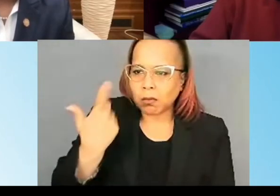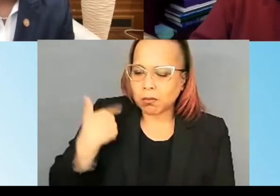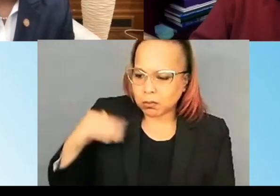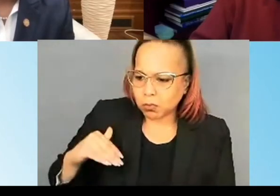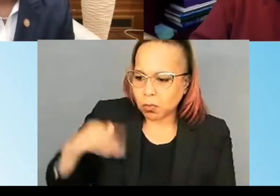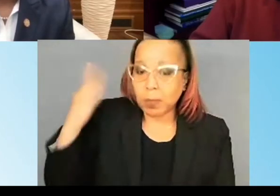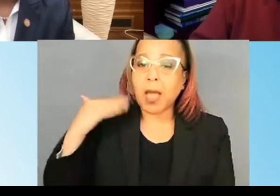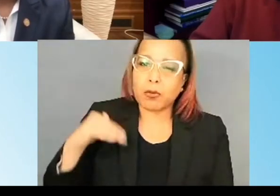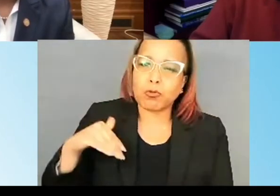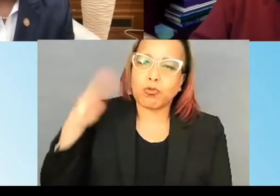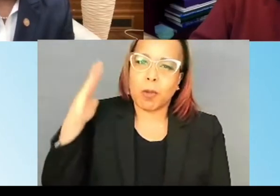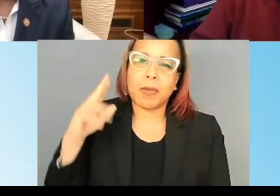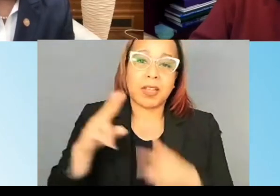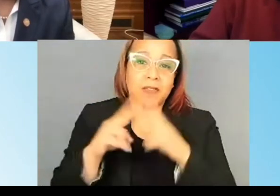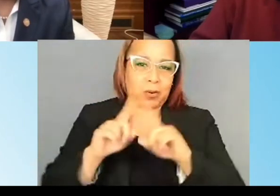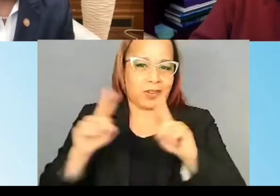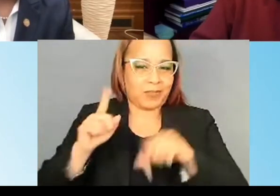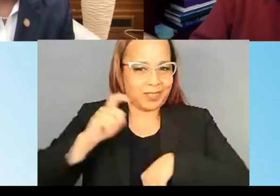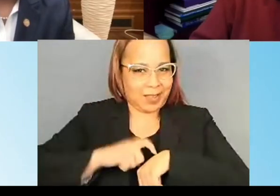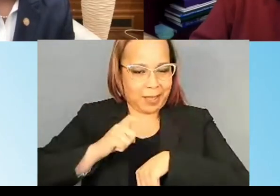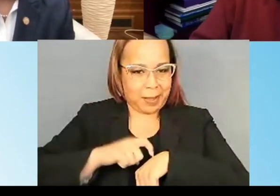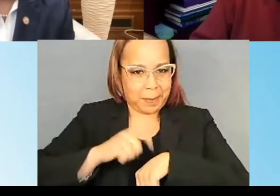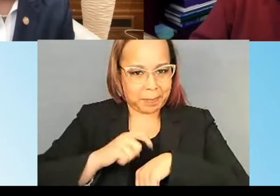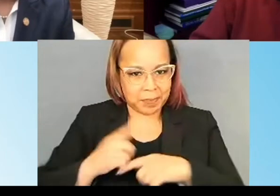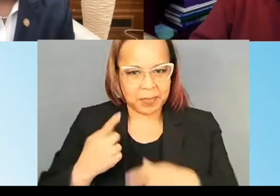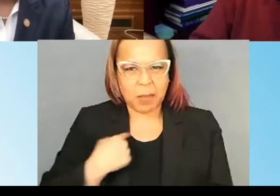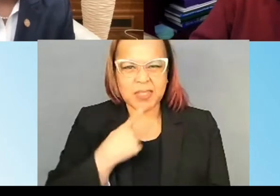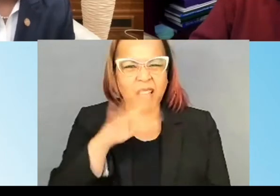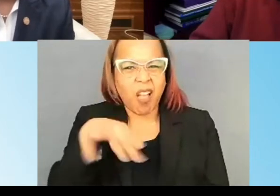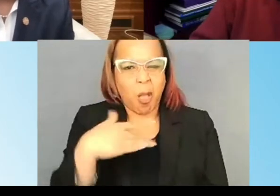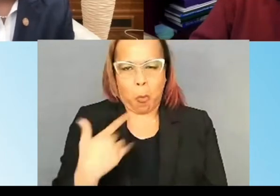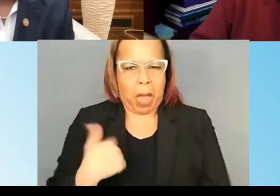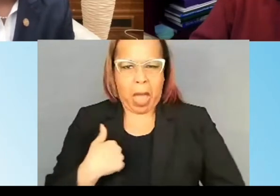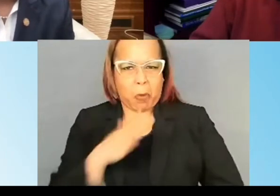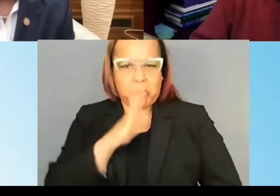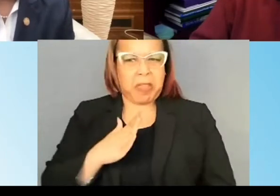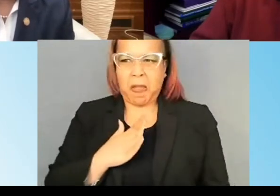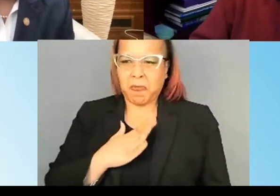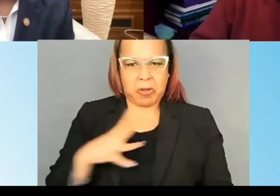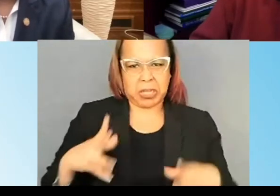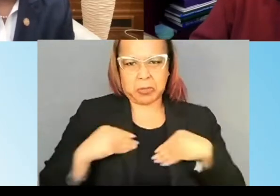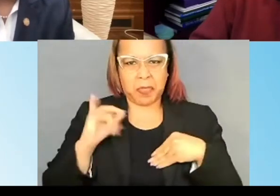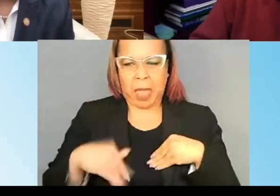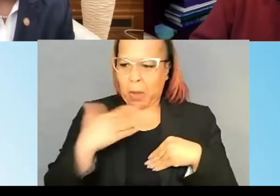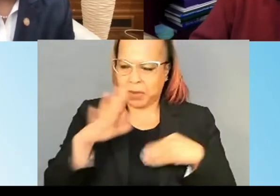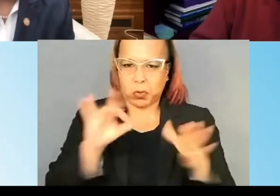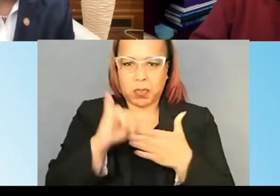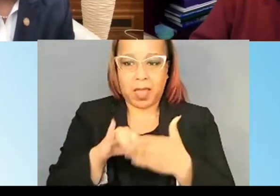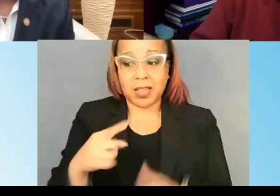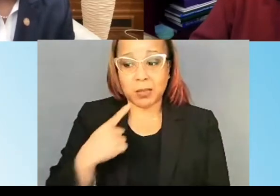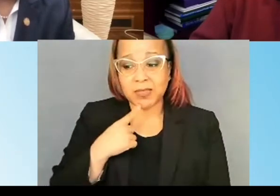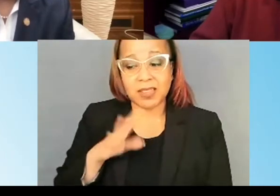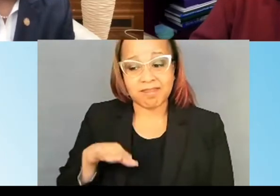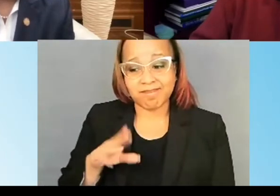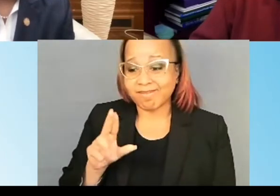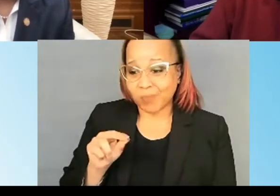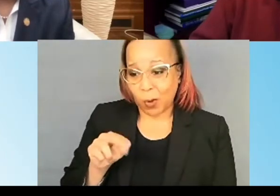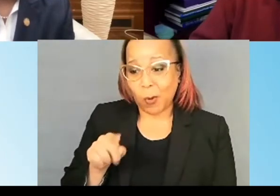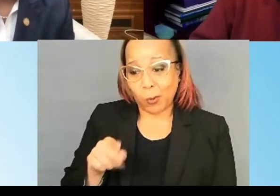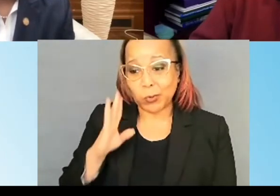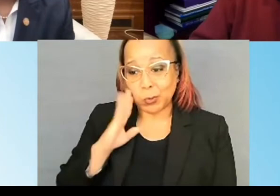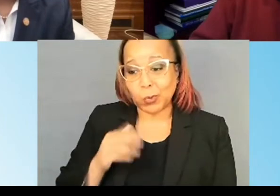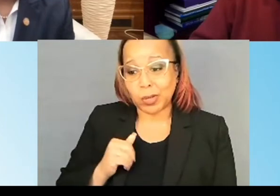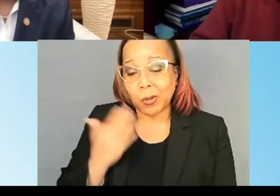grew up obviously in a very different time, and I would say to him, well, I would never stand for that. I would never do that. And he would say, no, you would,